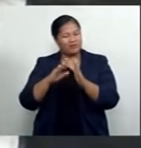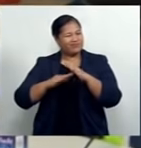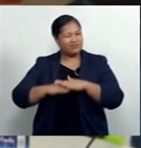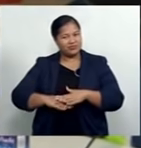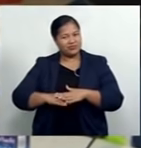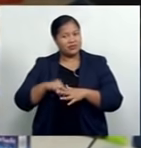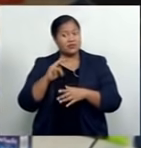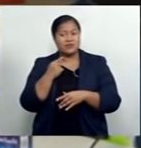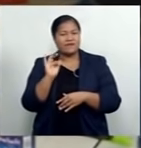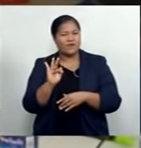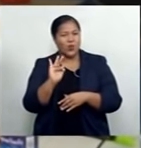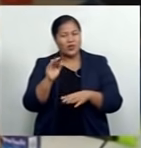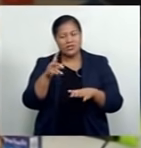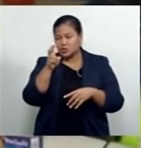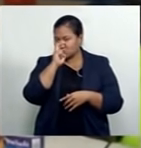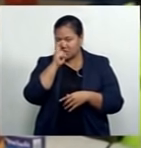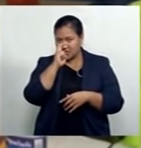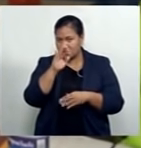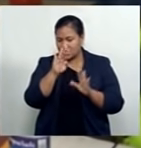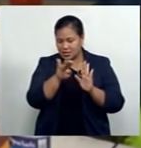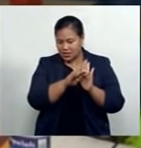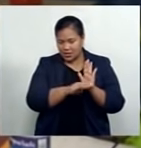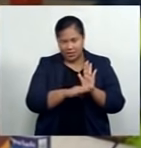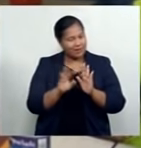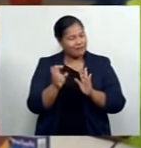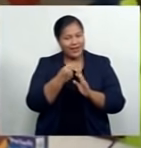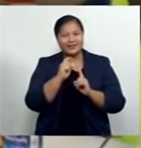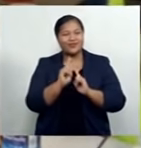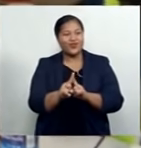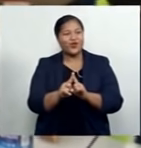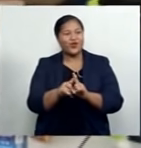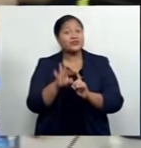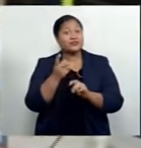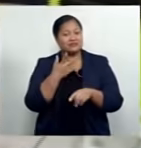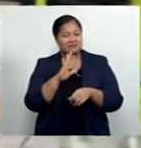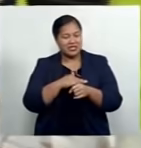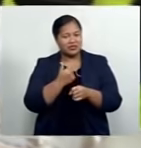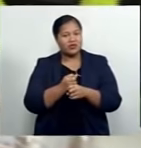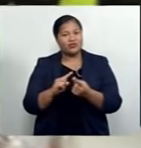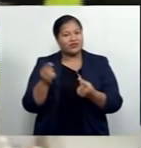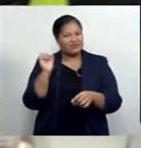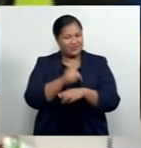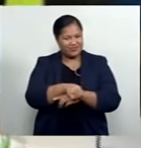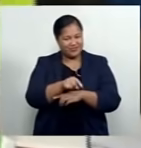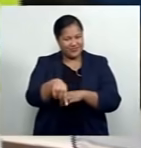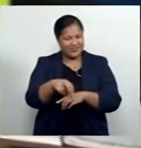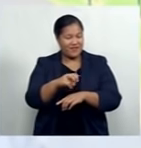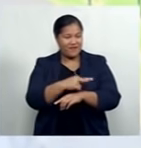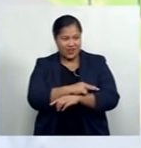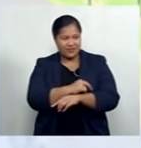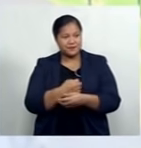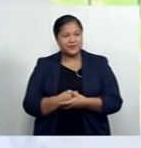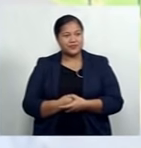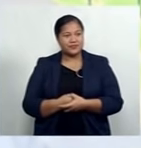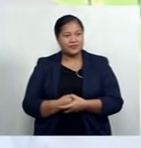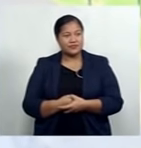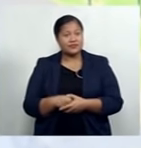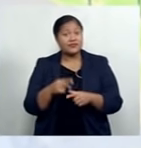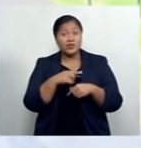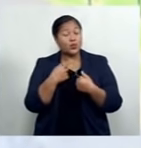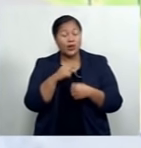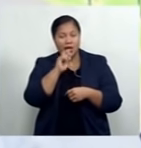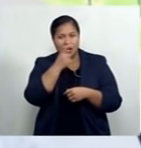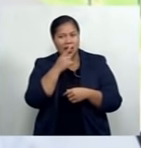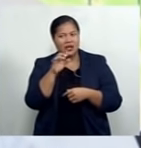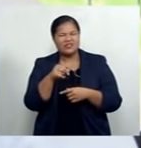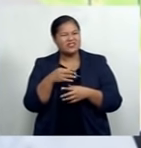and forcing strict COVID-19 protocols in an effort to defeat this killer virus. We can never be